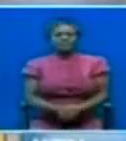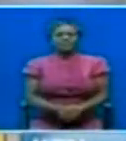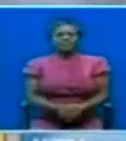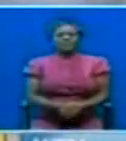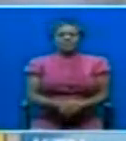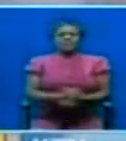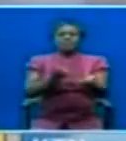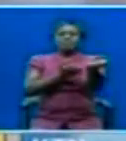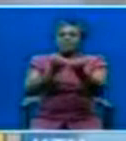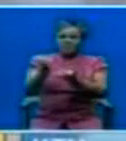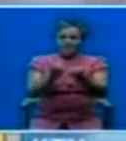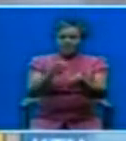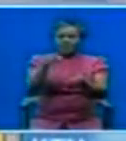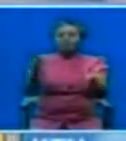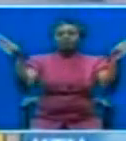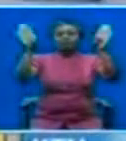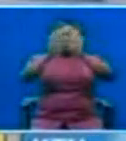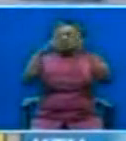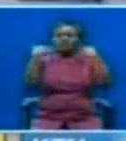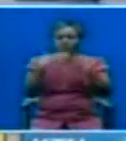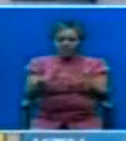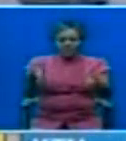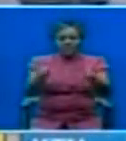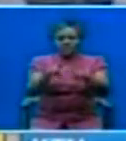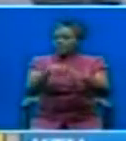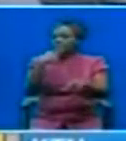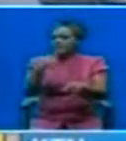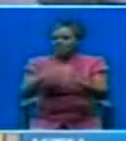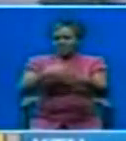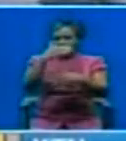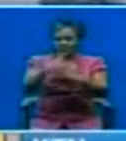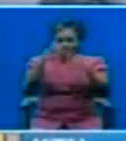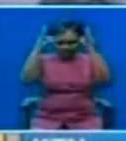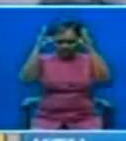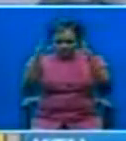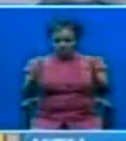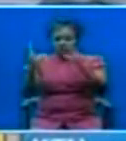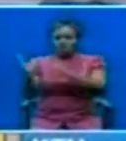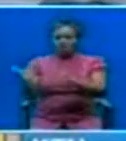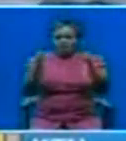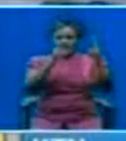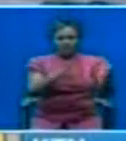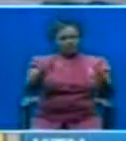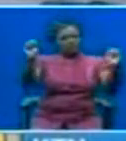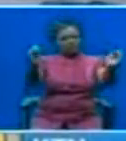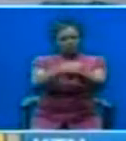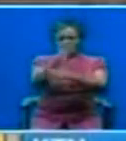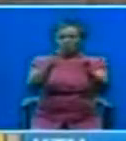Business premises at the shores have shut down, many calculating the next move. It's a nature, they say, they